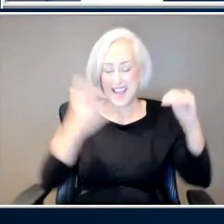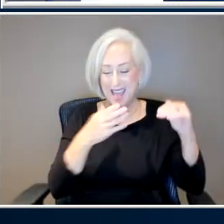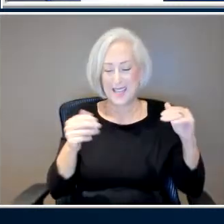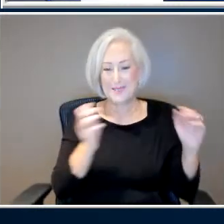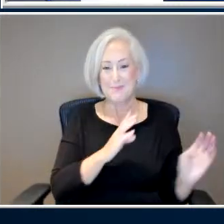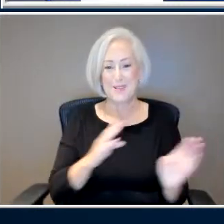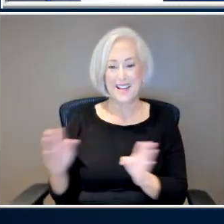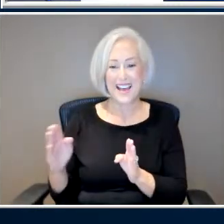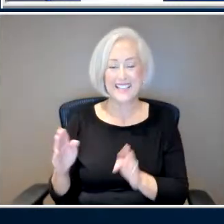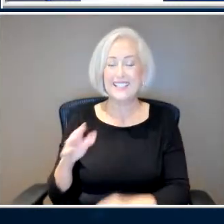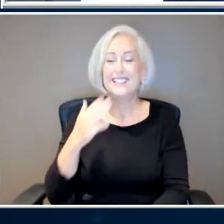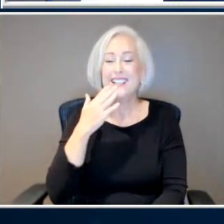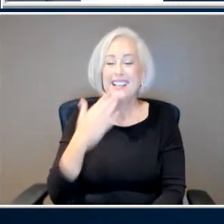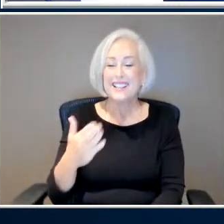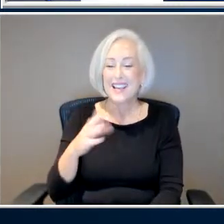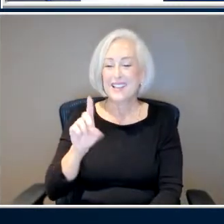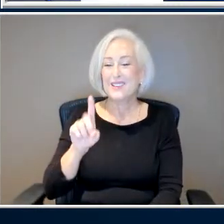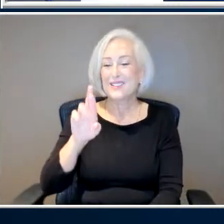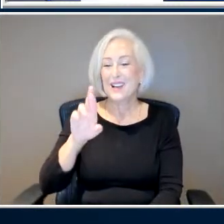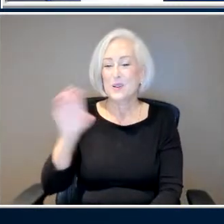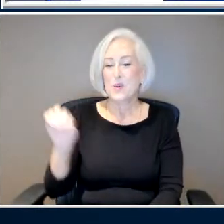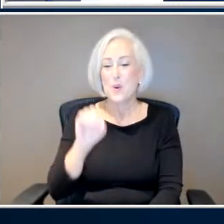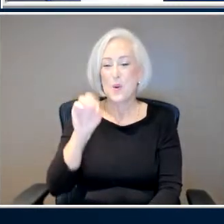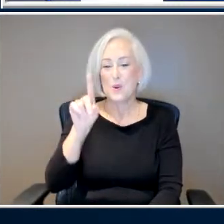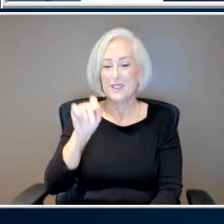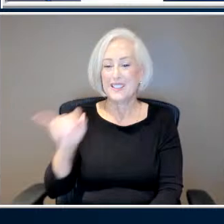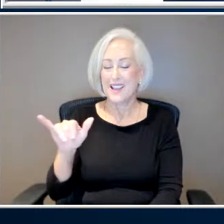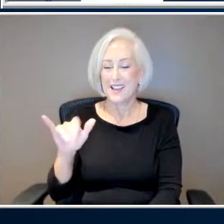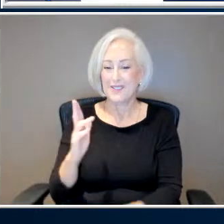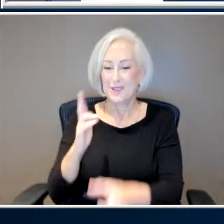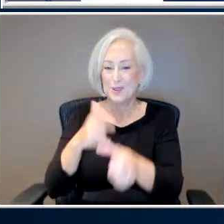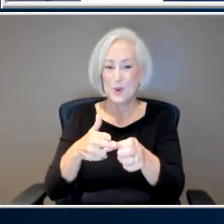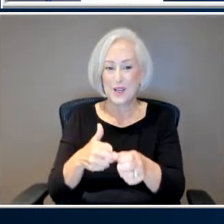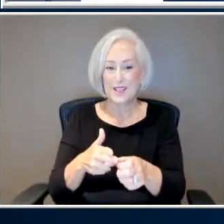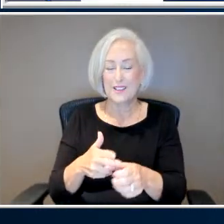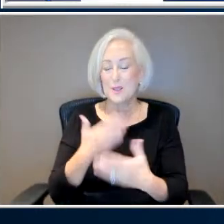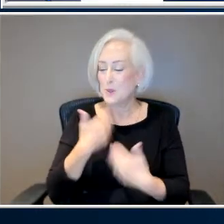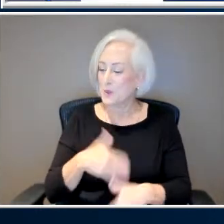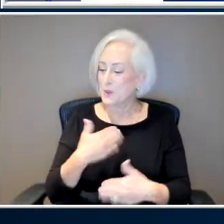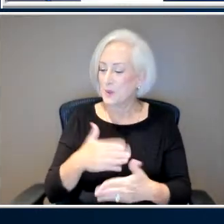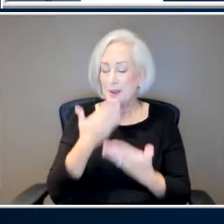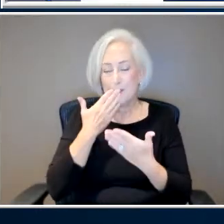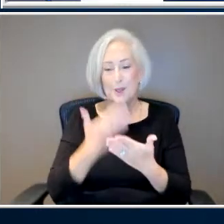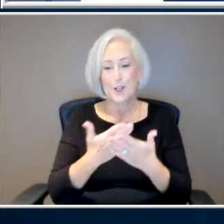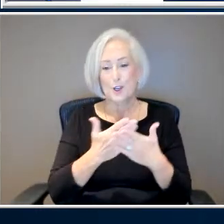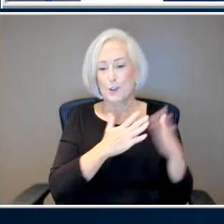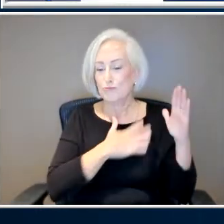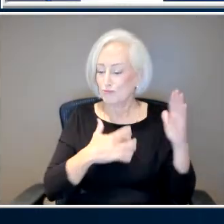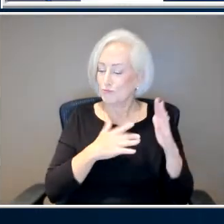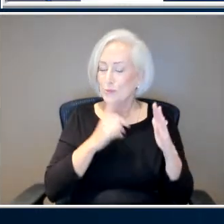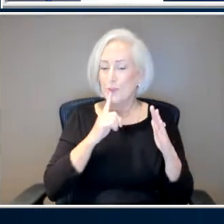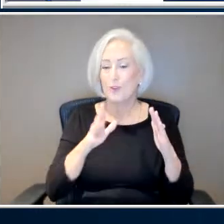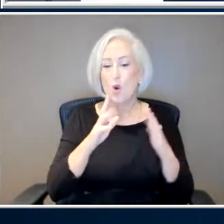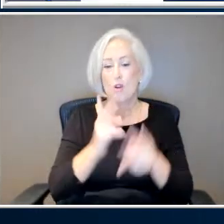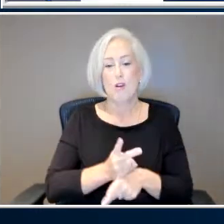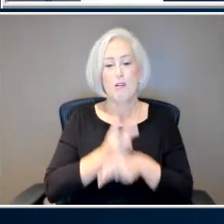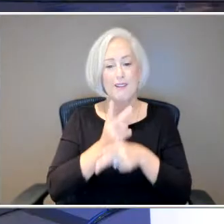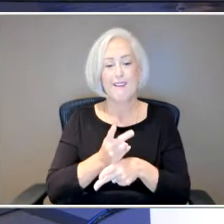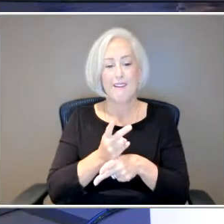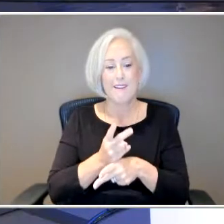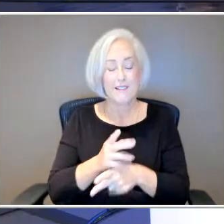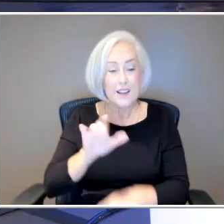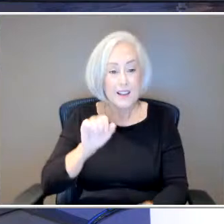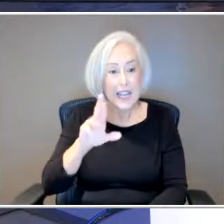for being here. What an incredible testimony to your care. Kerrie, I can't imagine the experience you